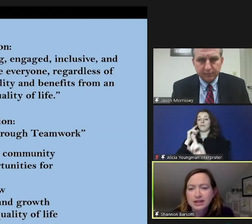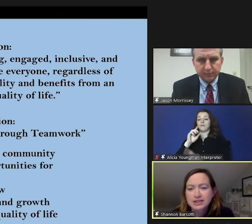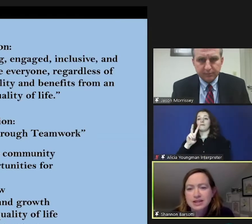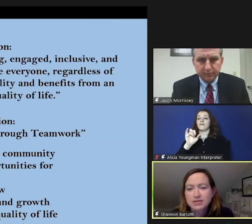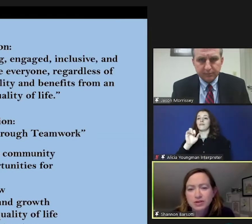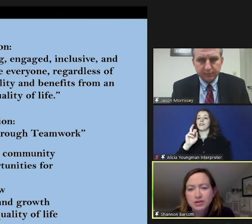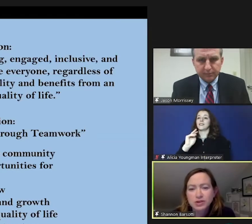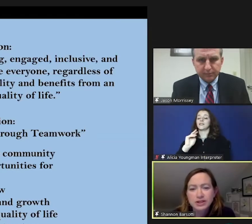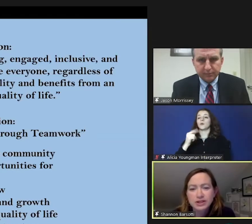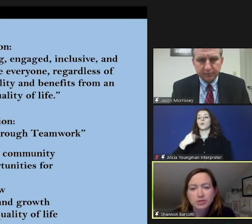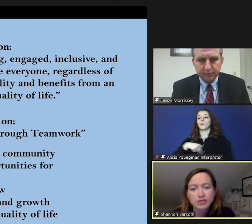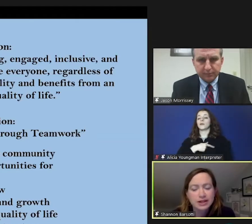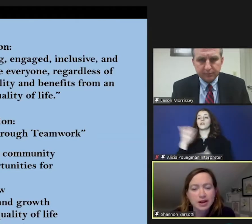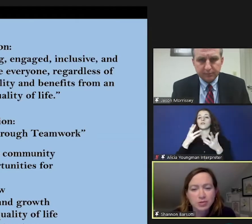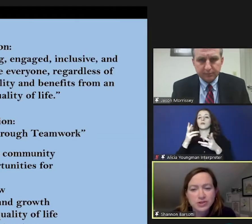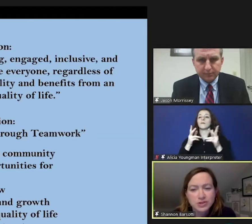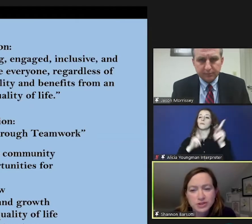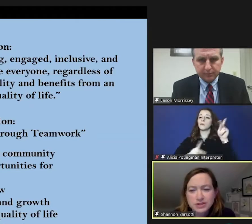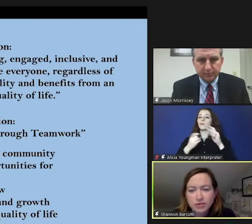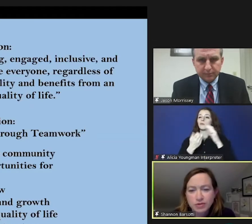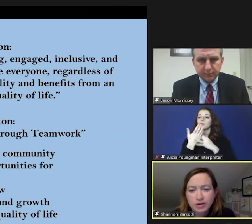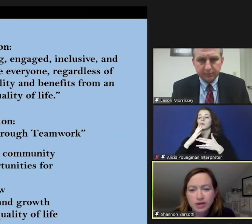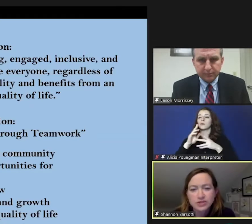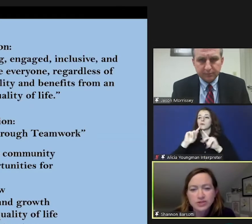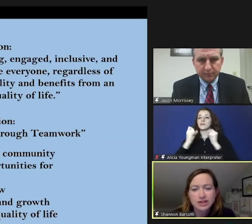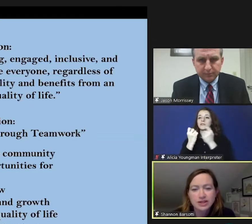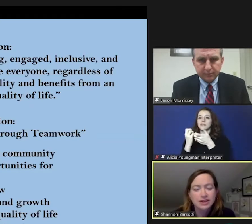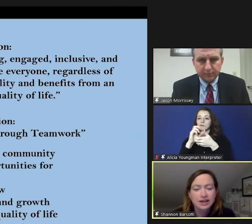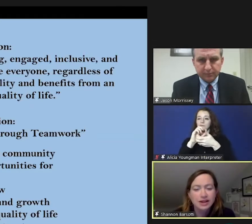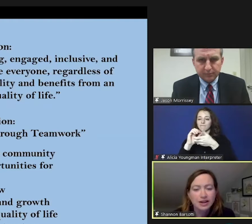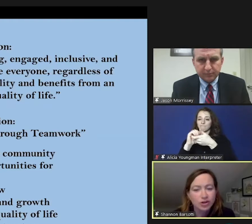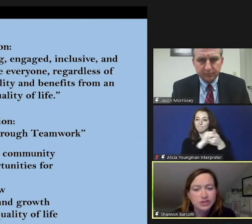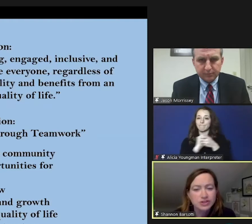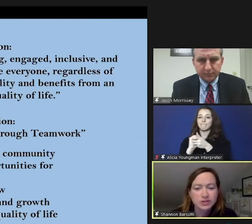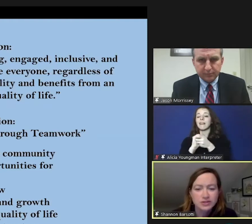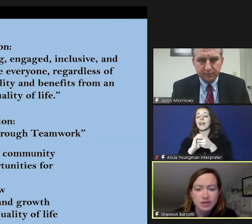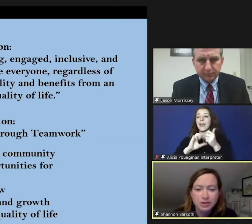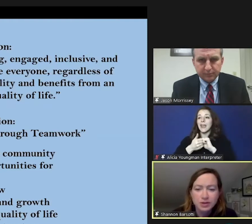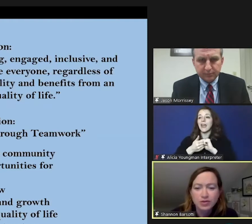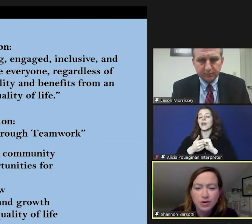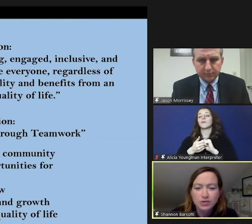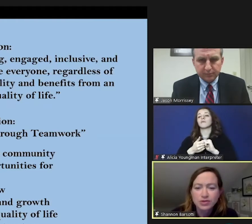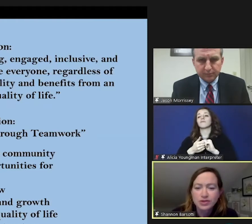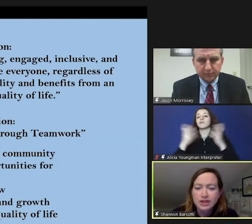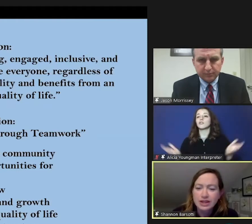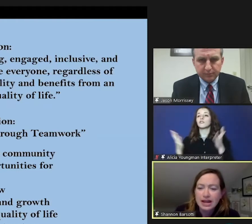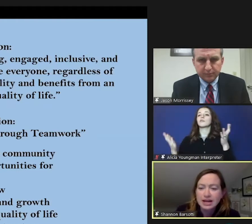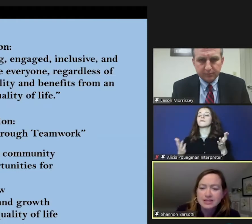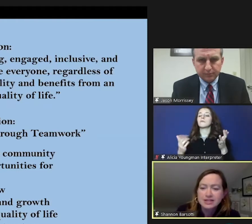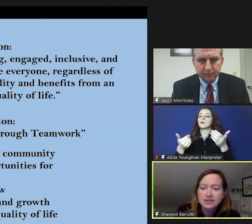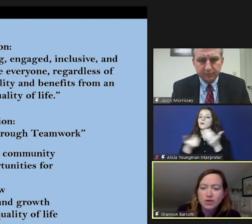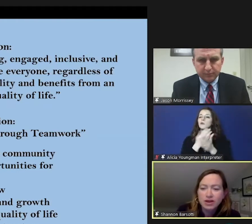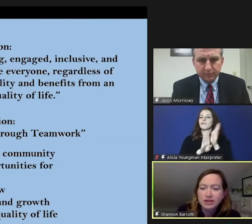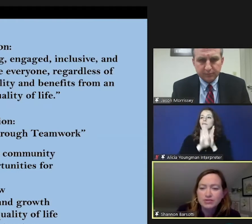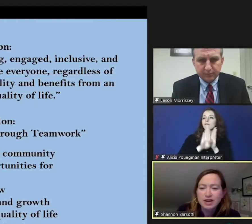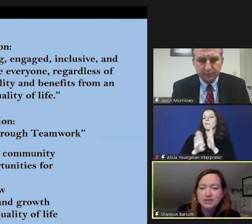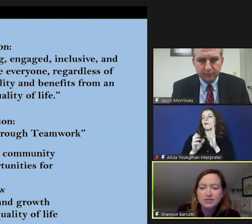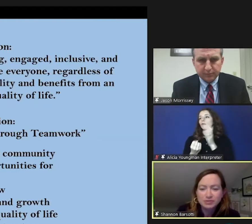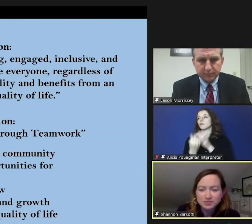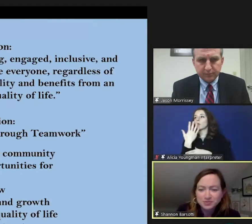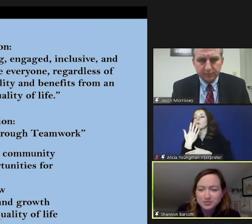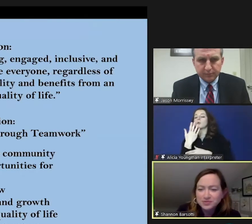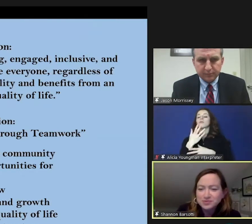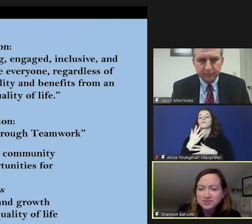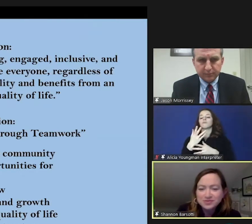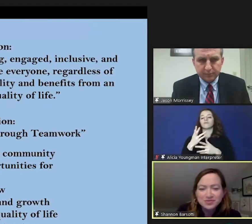that by providing a safe community, providing opportunities for recreation, encouraging new development and growth, enhancing the quality of